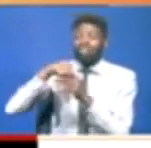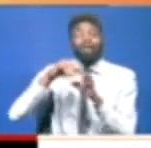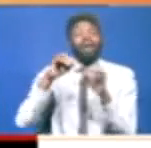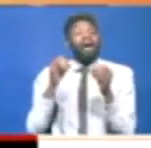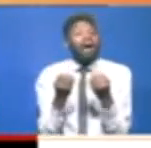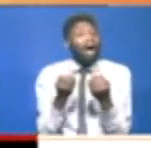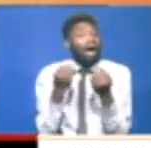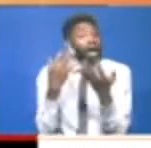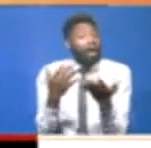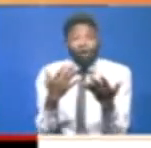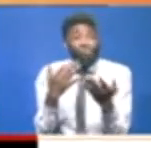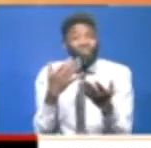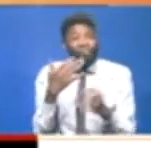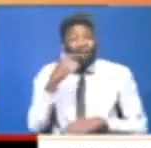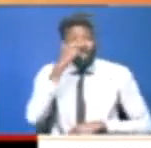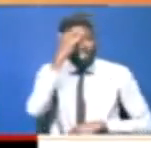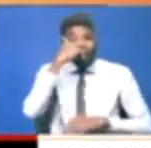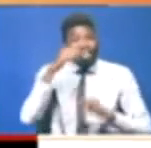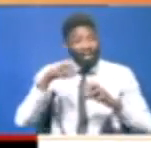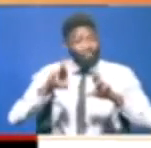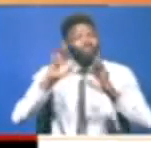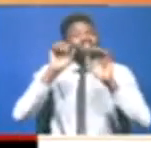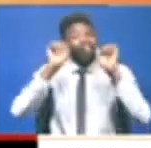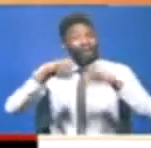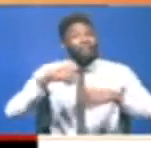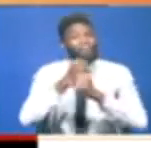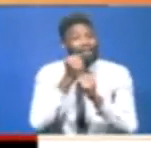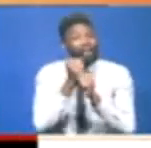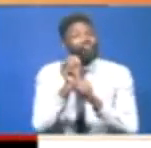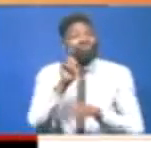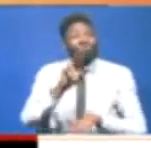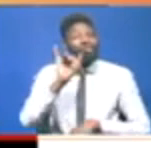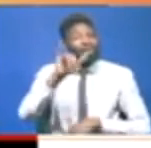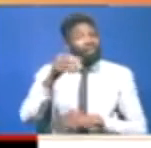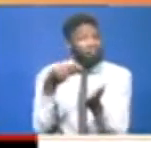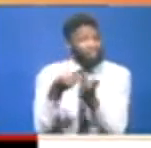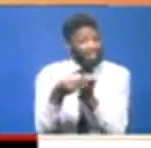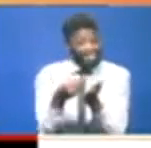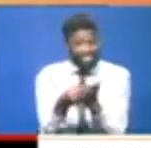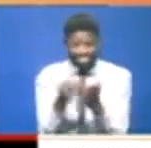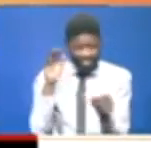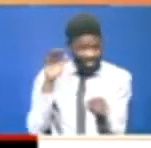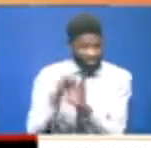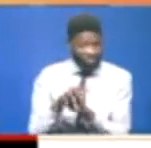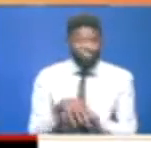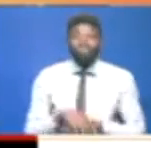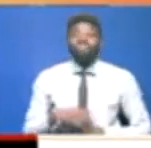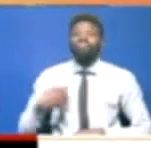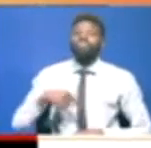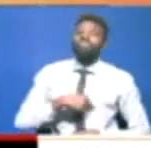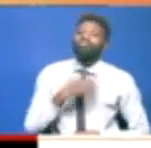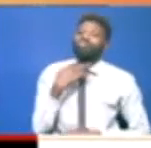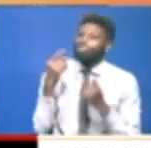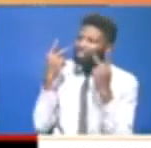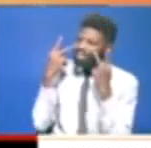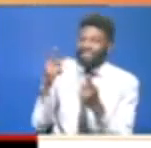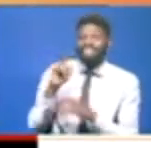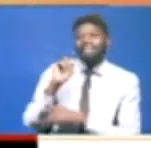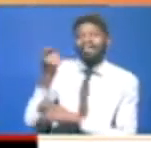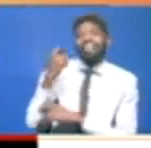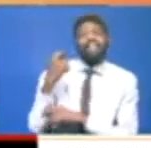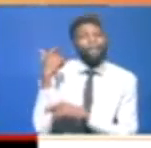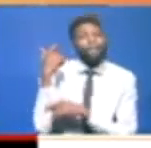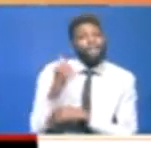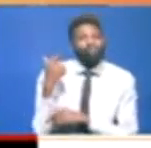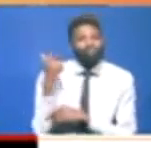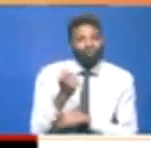using that amount of money? Well, quite significant. So we want to look at Kenya's pension industry, and we're asking ourselves, how has it been impacted by